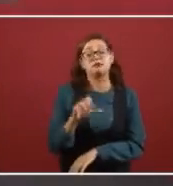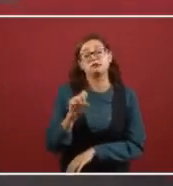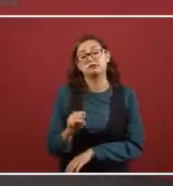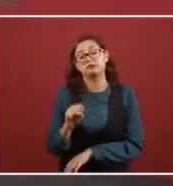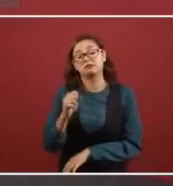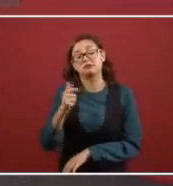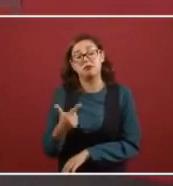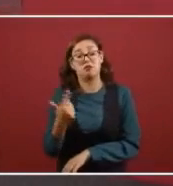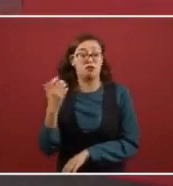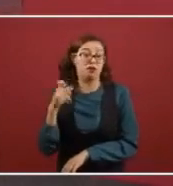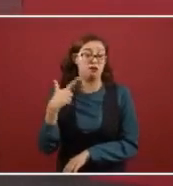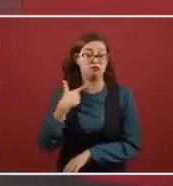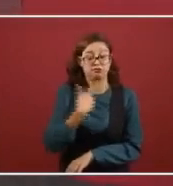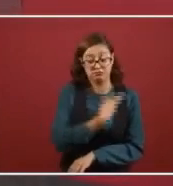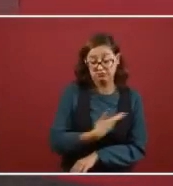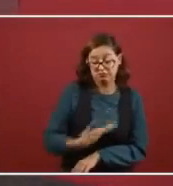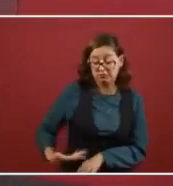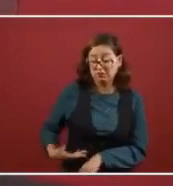for